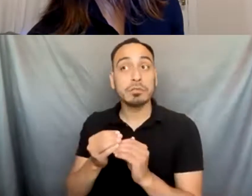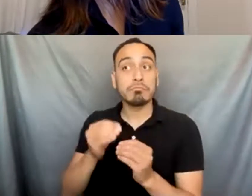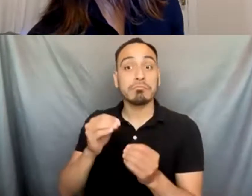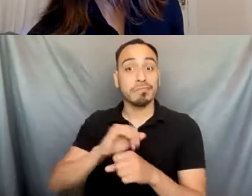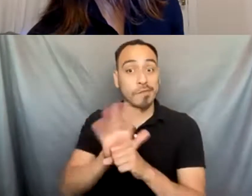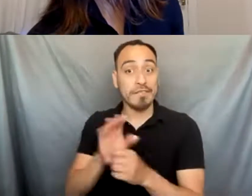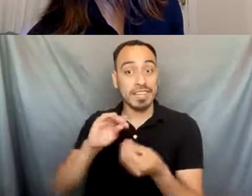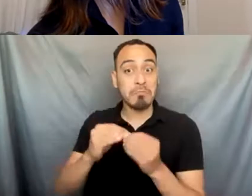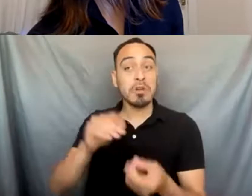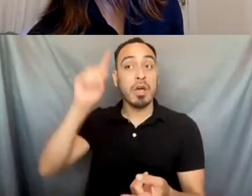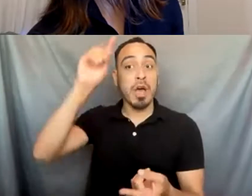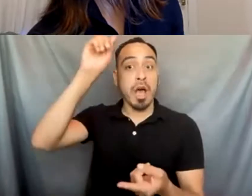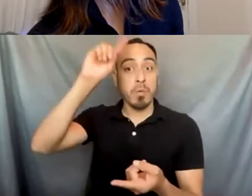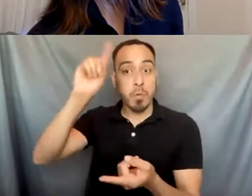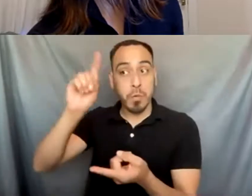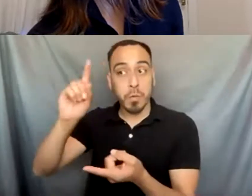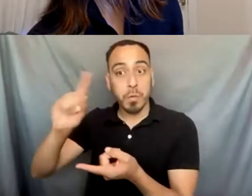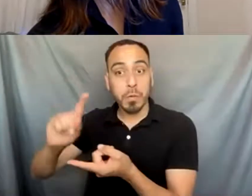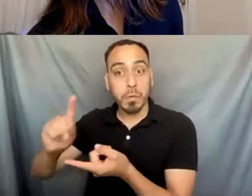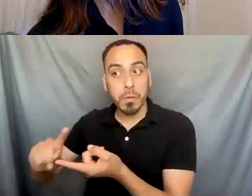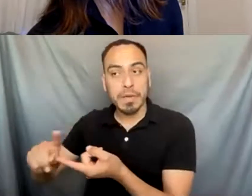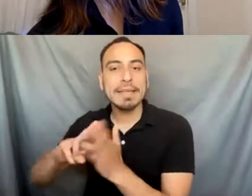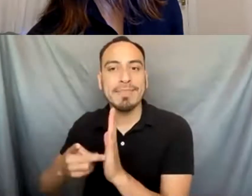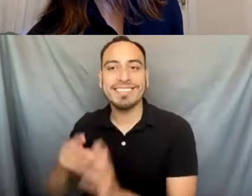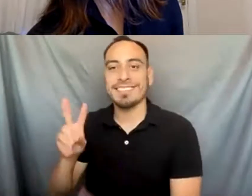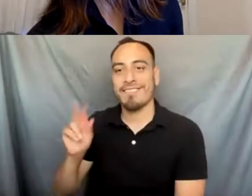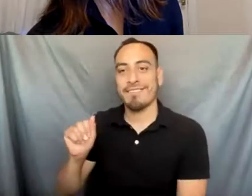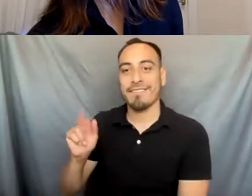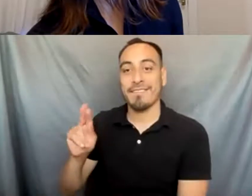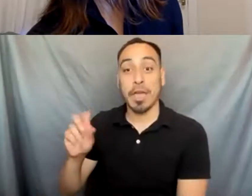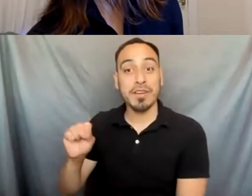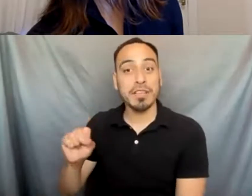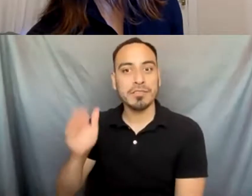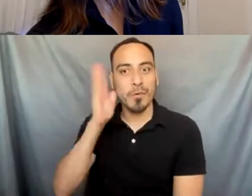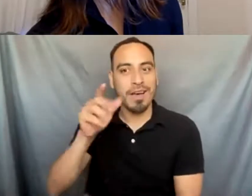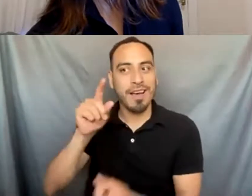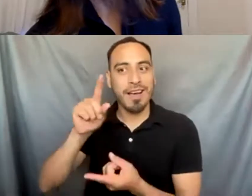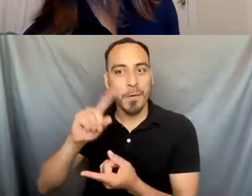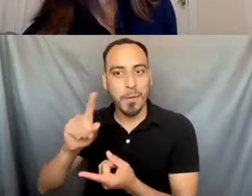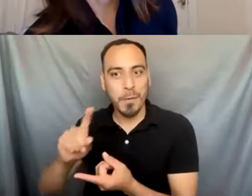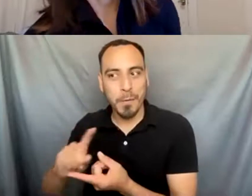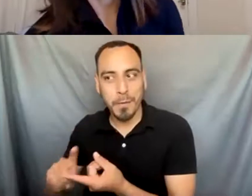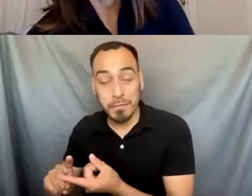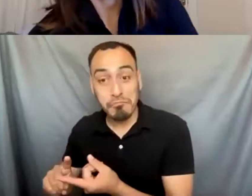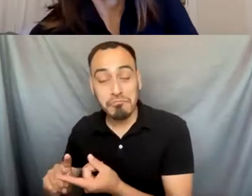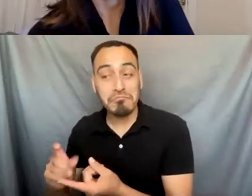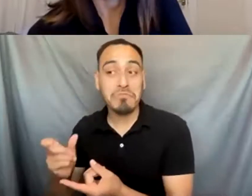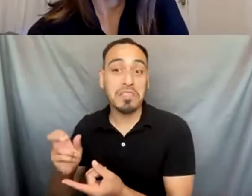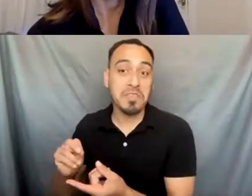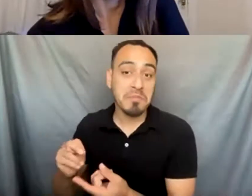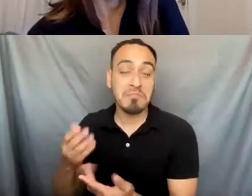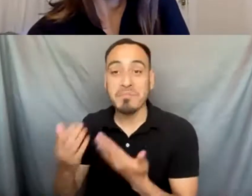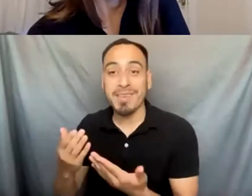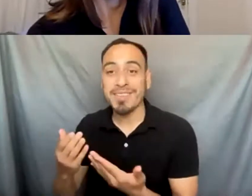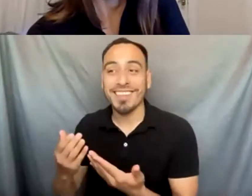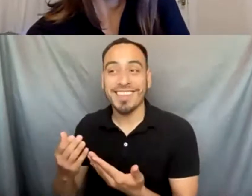variants will not be widely circulating, and it will probably not be this fall